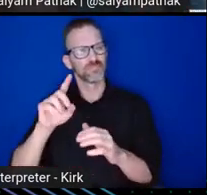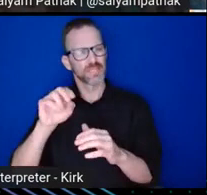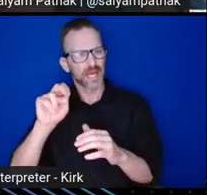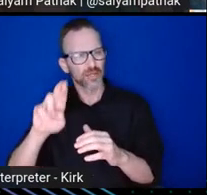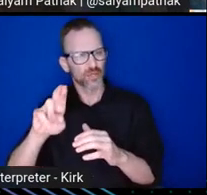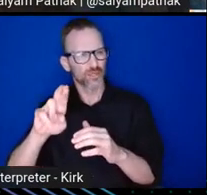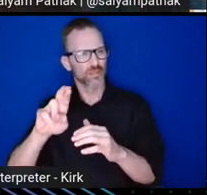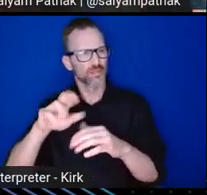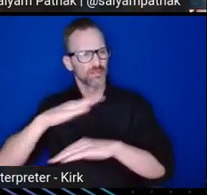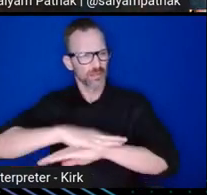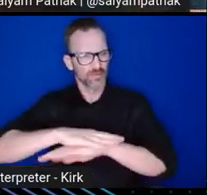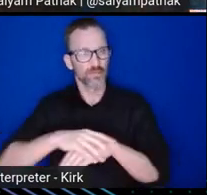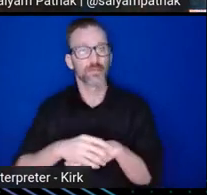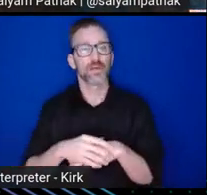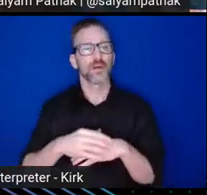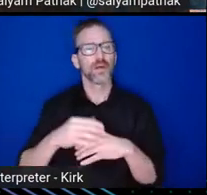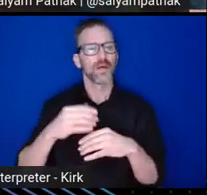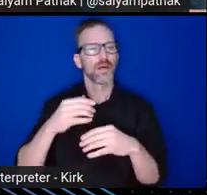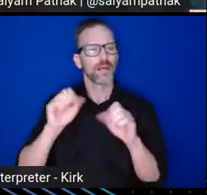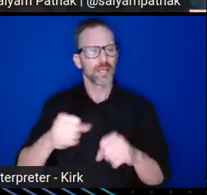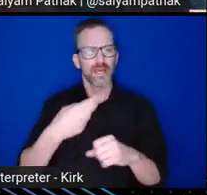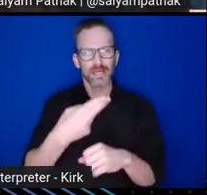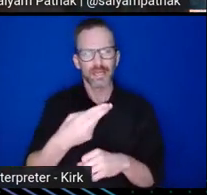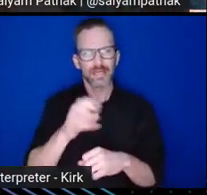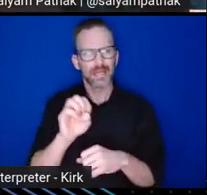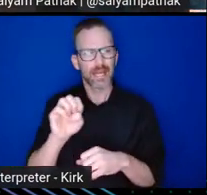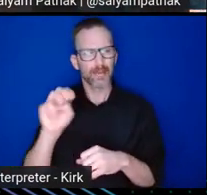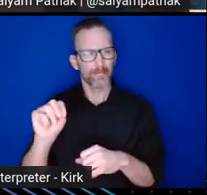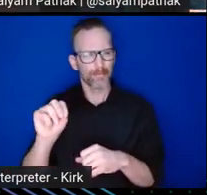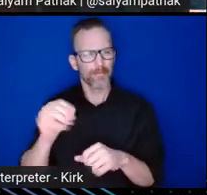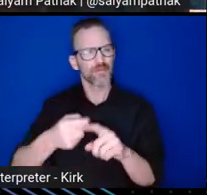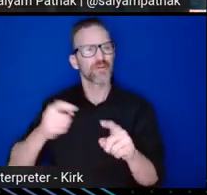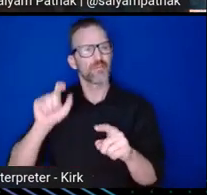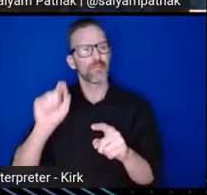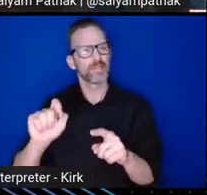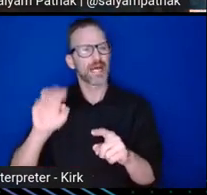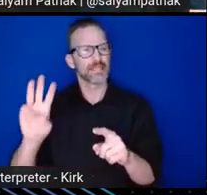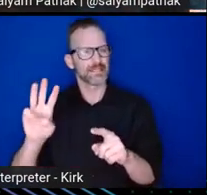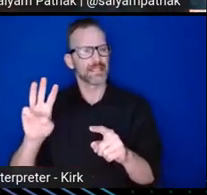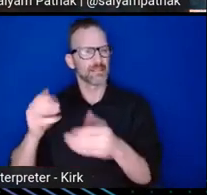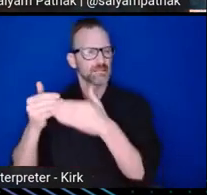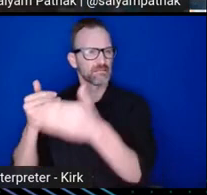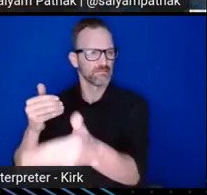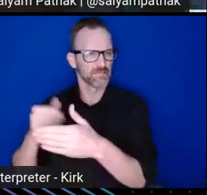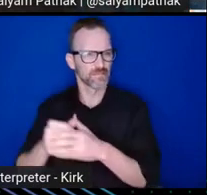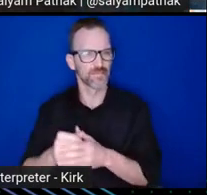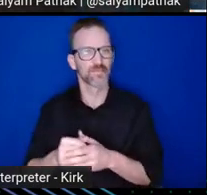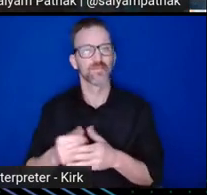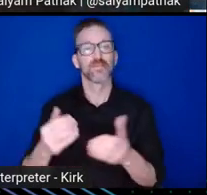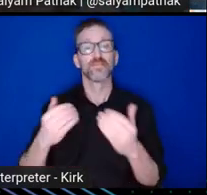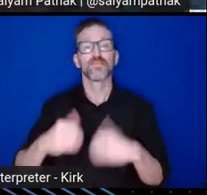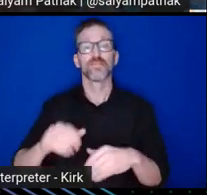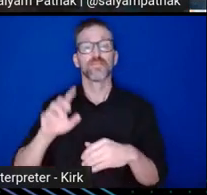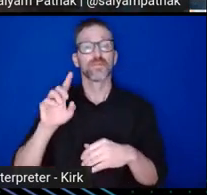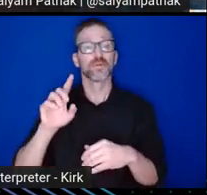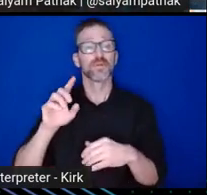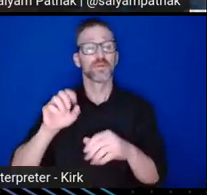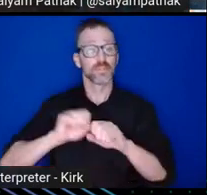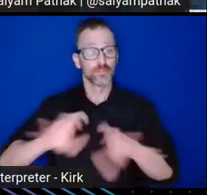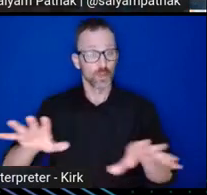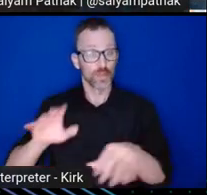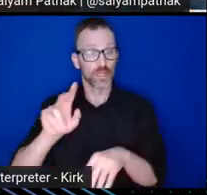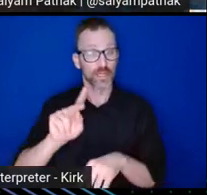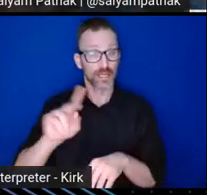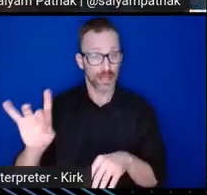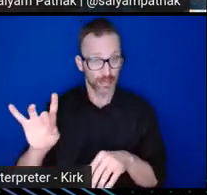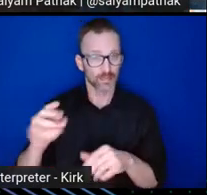3 ways. Helm, which was, I think, introduced in 0.6 onwards. So deploy to K8s using Helm